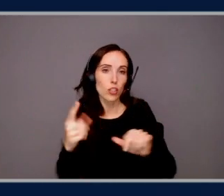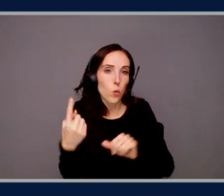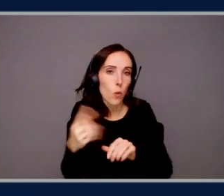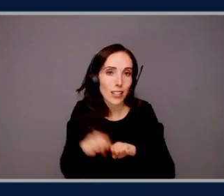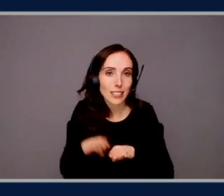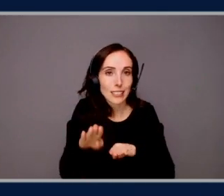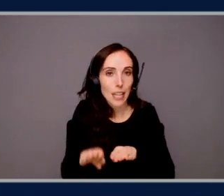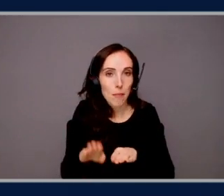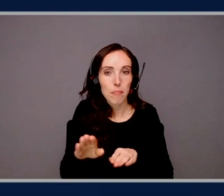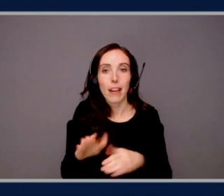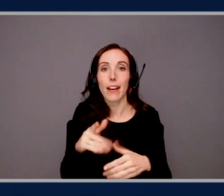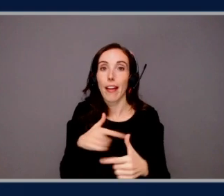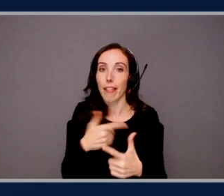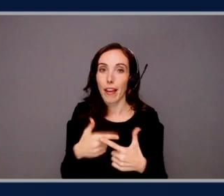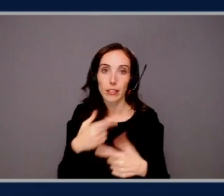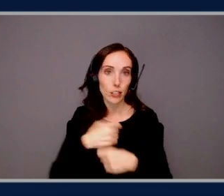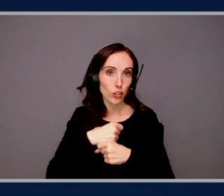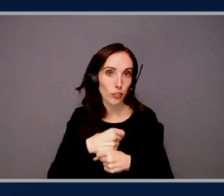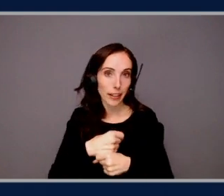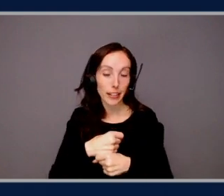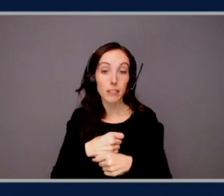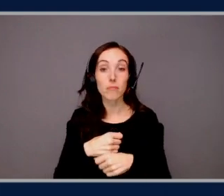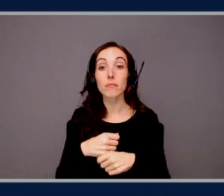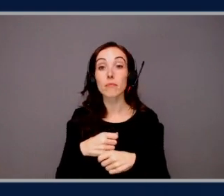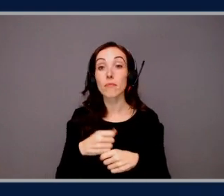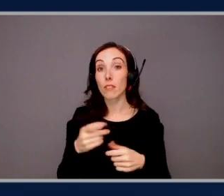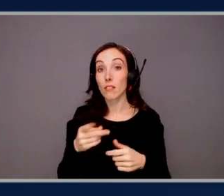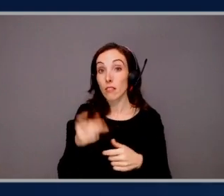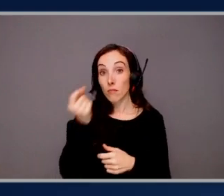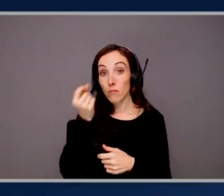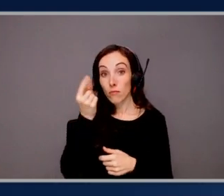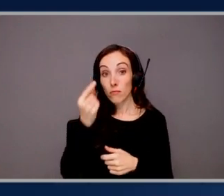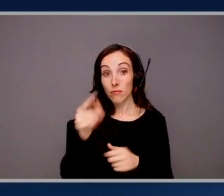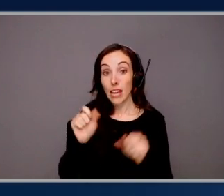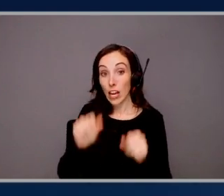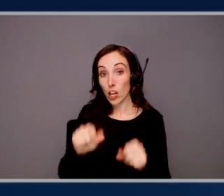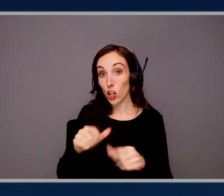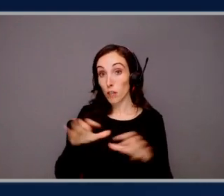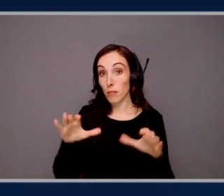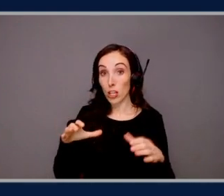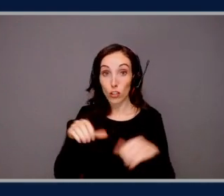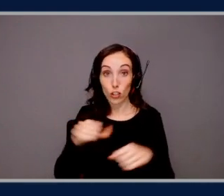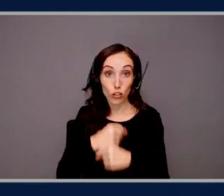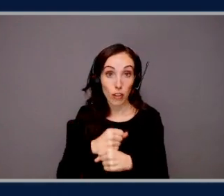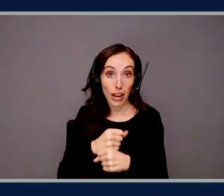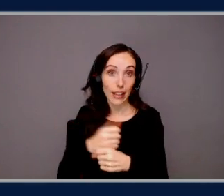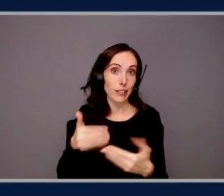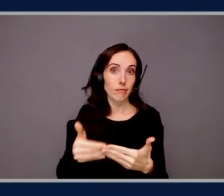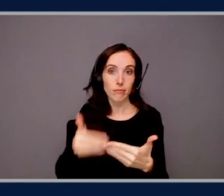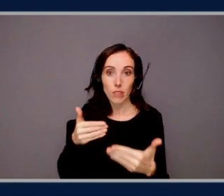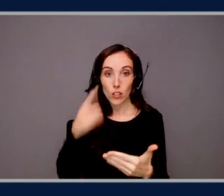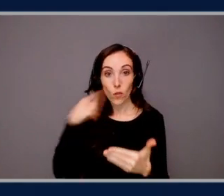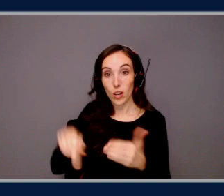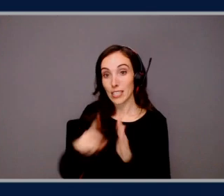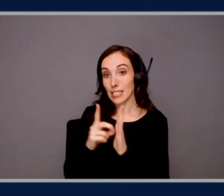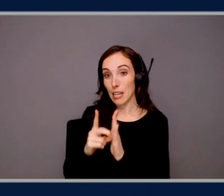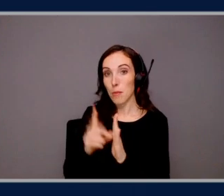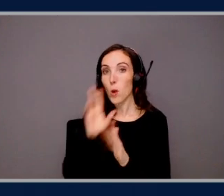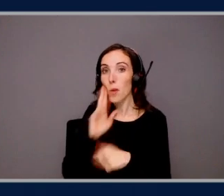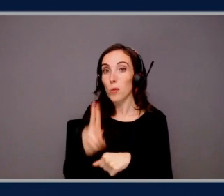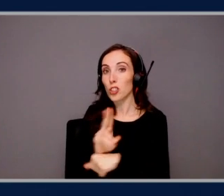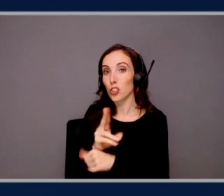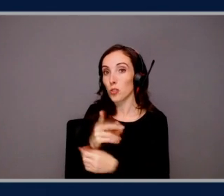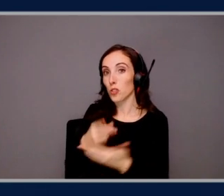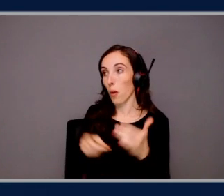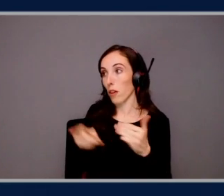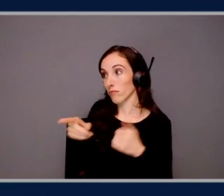it. Here's the beauty of all this. You can have this all pre-created, or Jyoti could have created for me. In fact, for this demo, you know what? I'm going to use the one that she created.